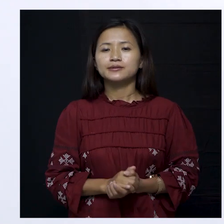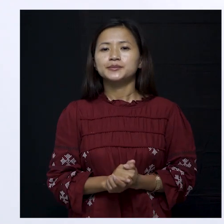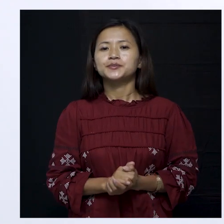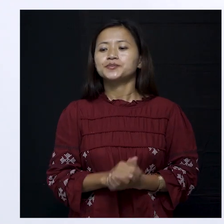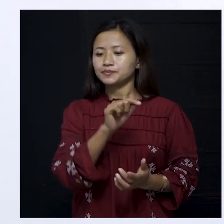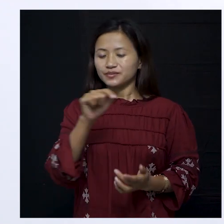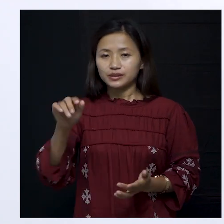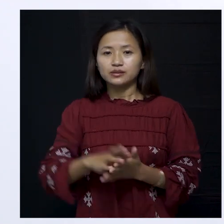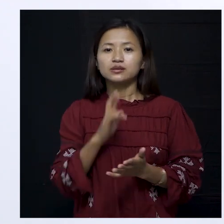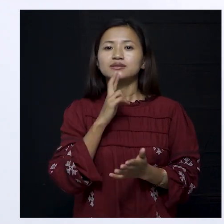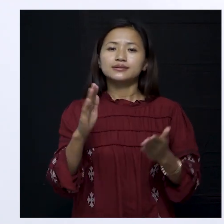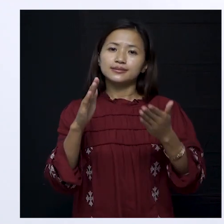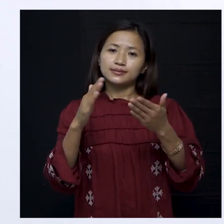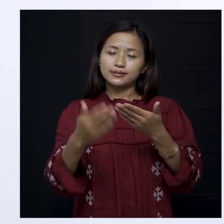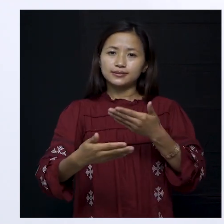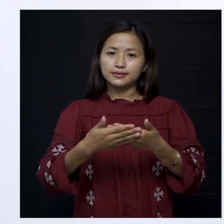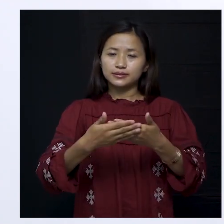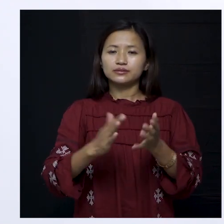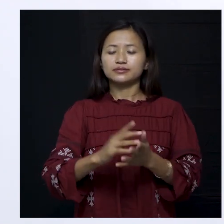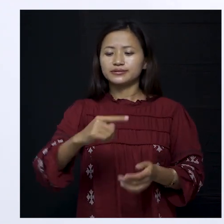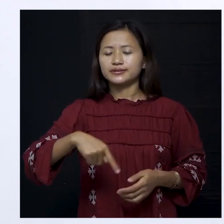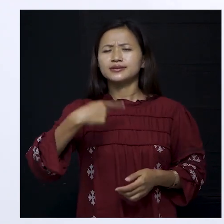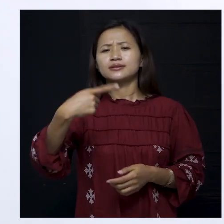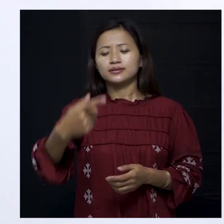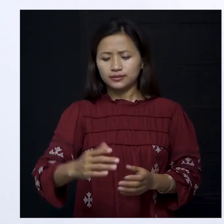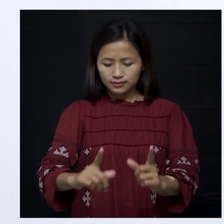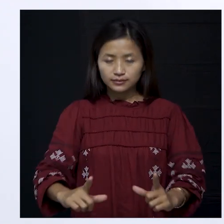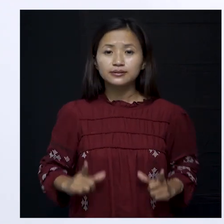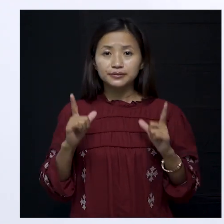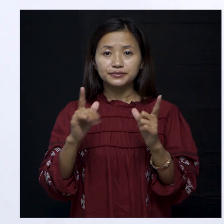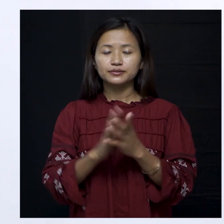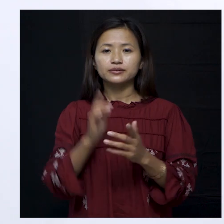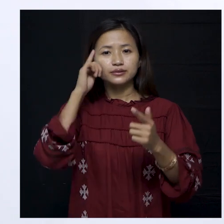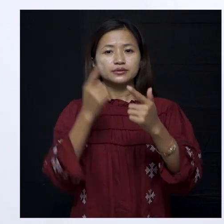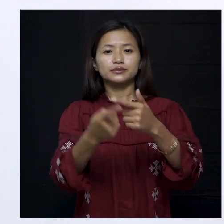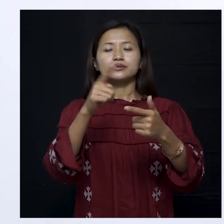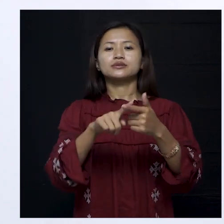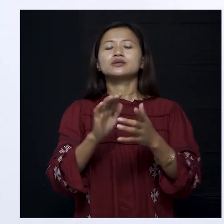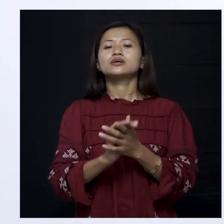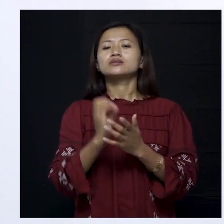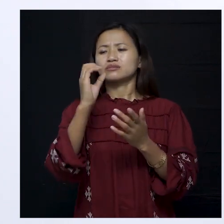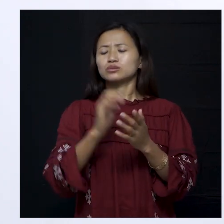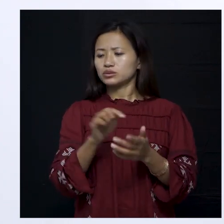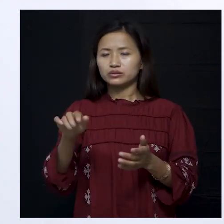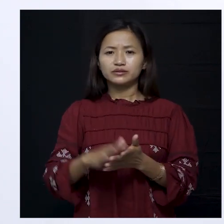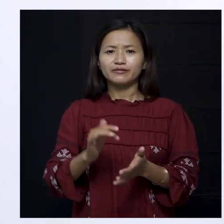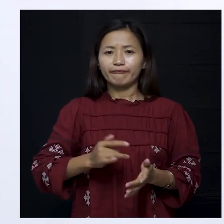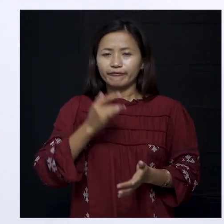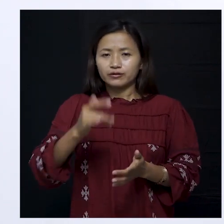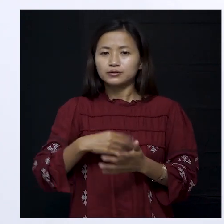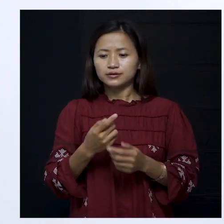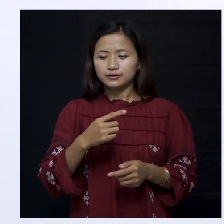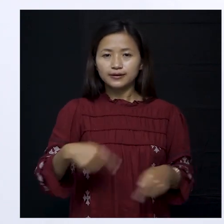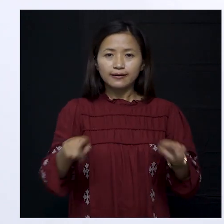examples which are attached to our daily lives, which you will always experience. Those are called concrete, which we feel and see